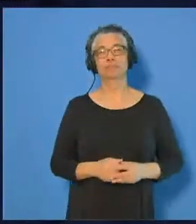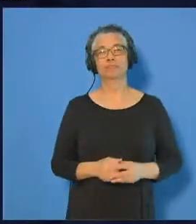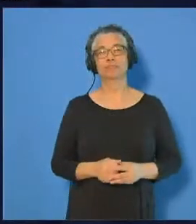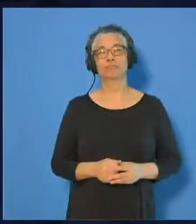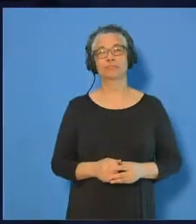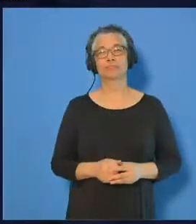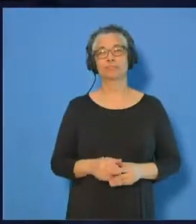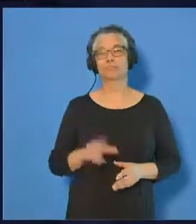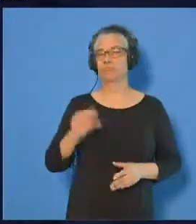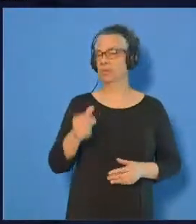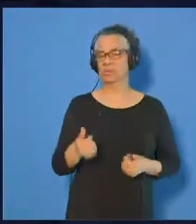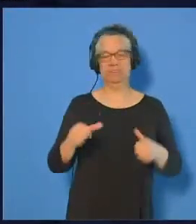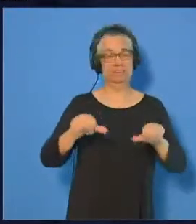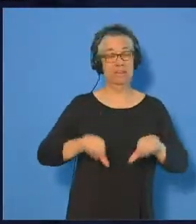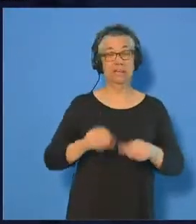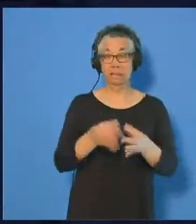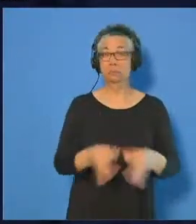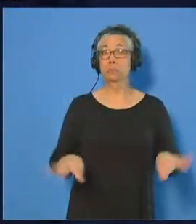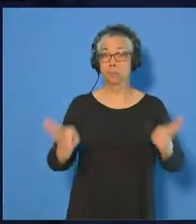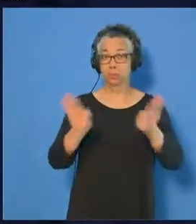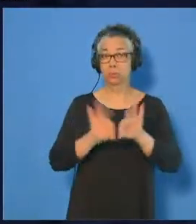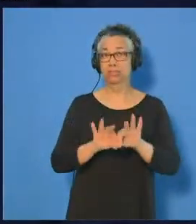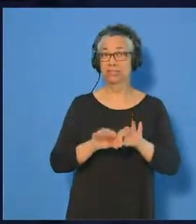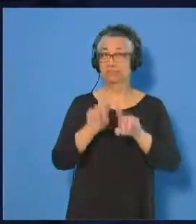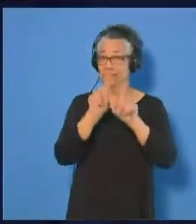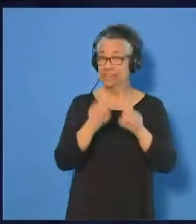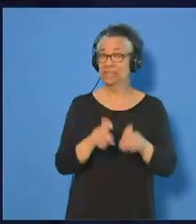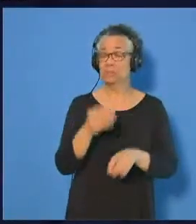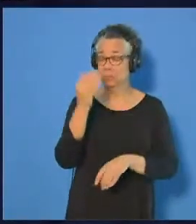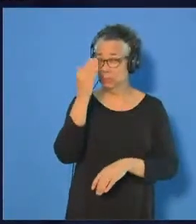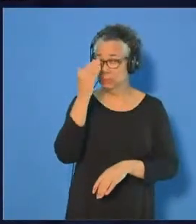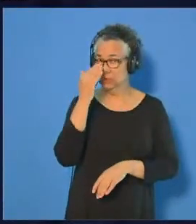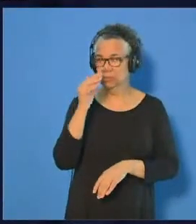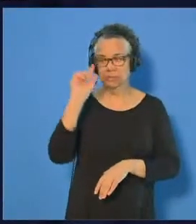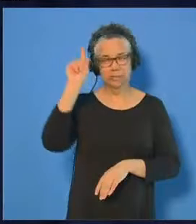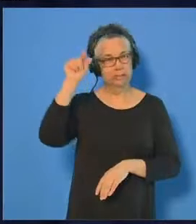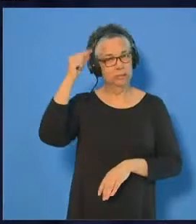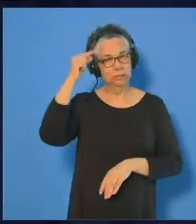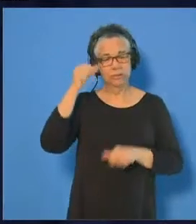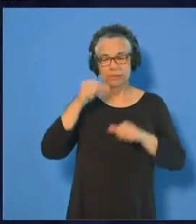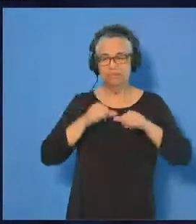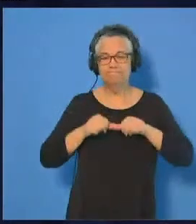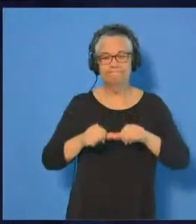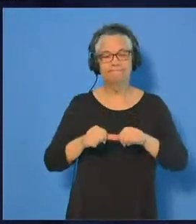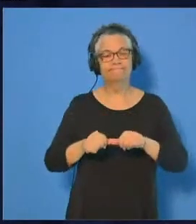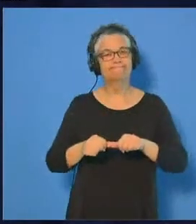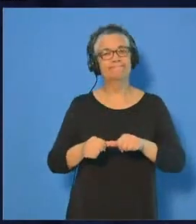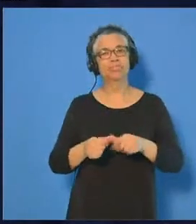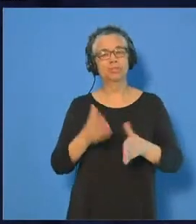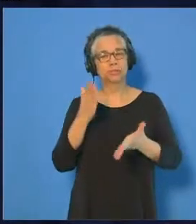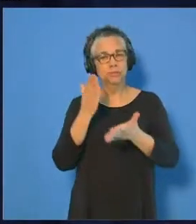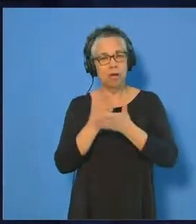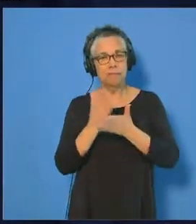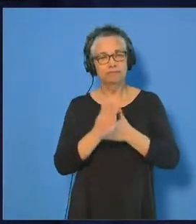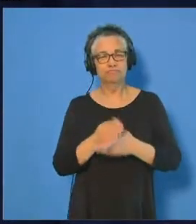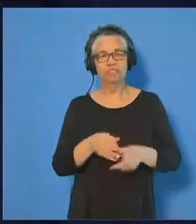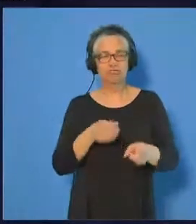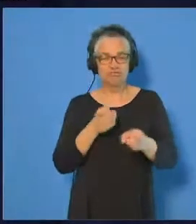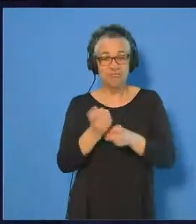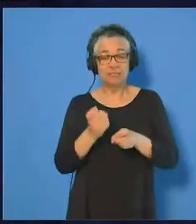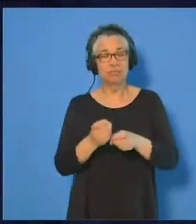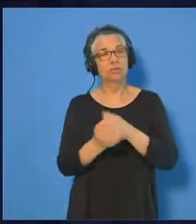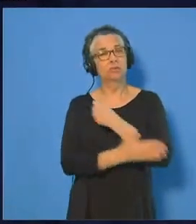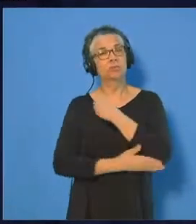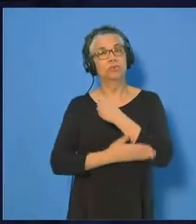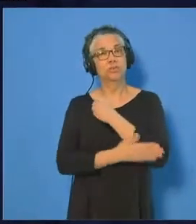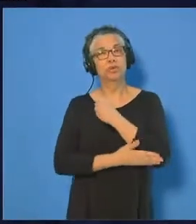There is no denying the importance of testing, and this government will spare no effort to address this threat to our community with a rigorous approach to providing